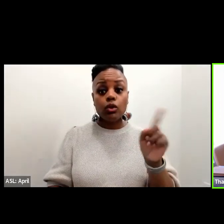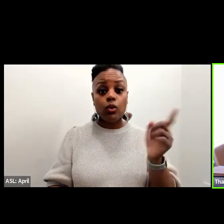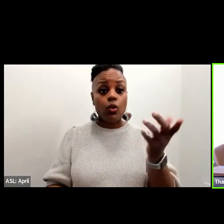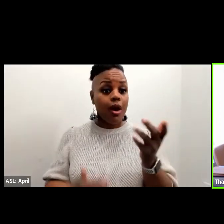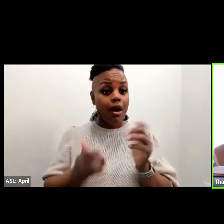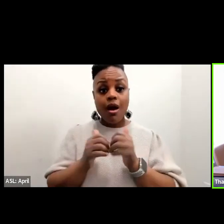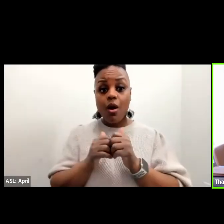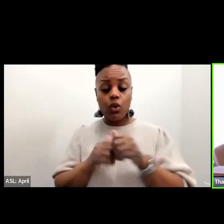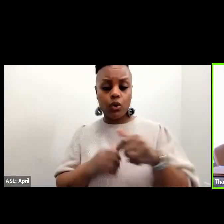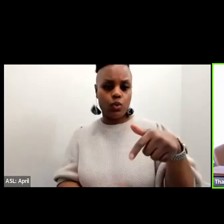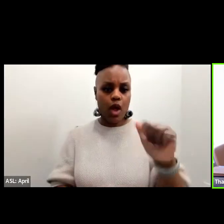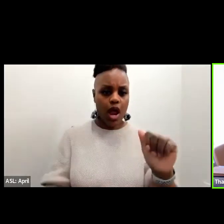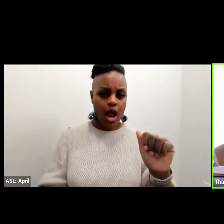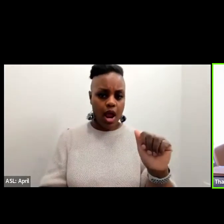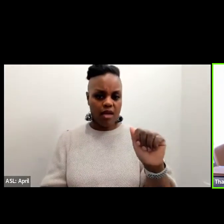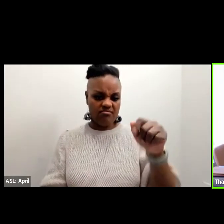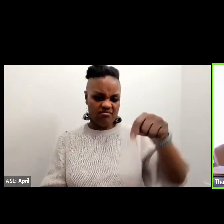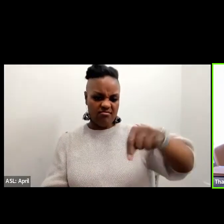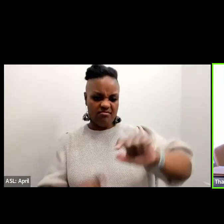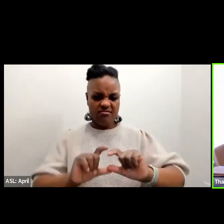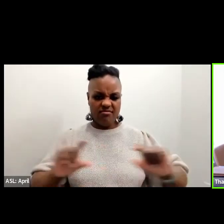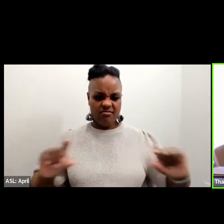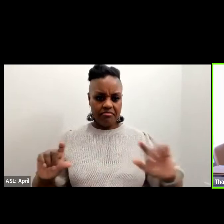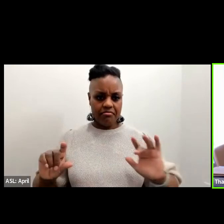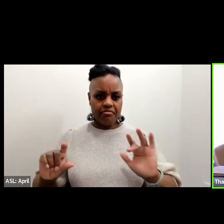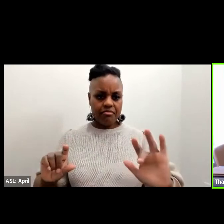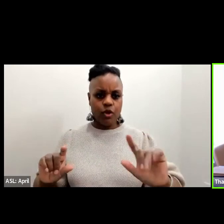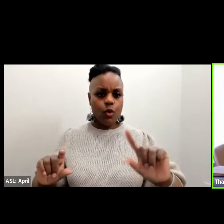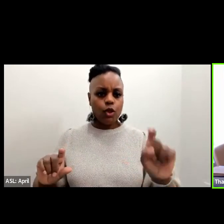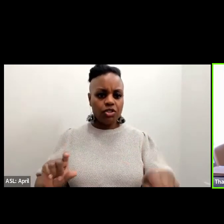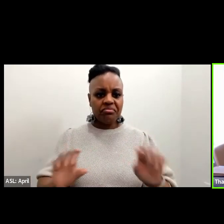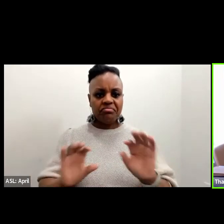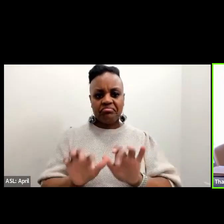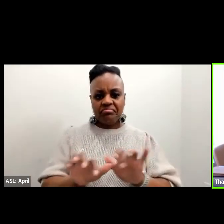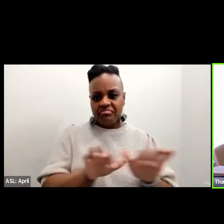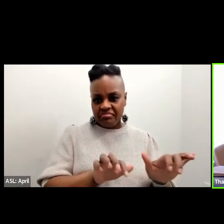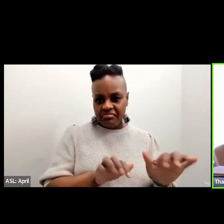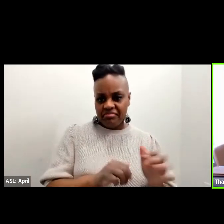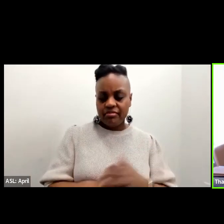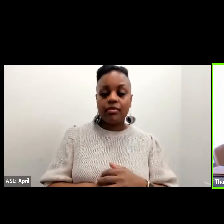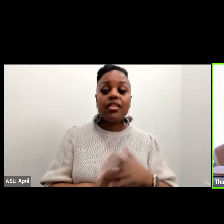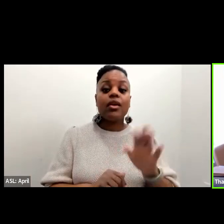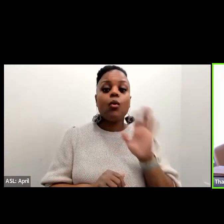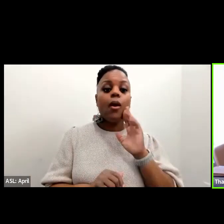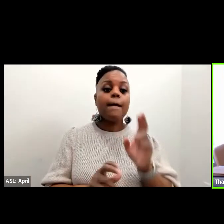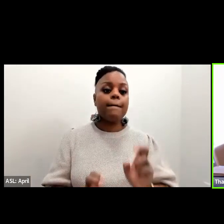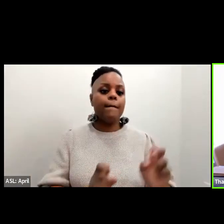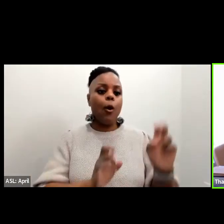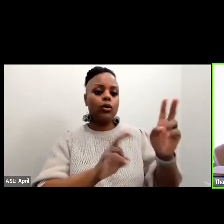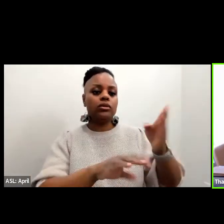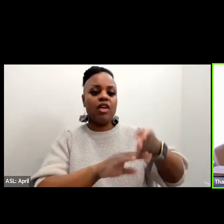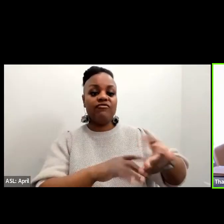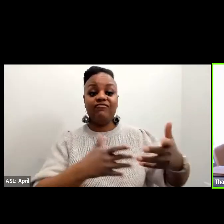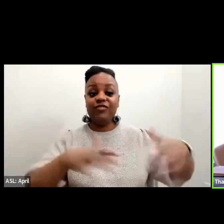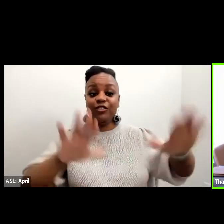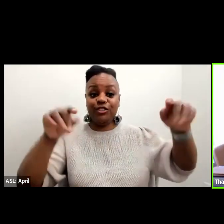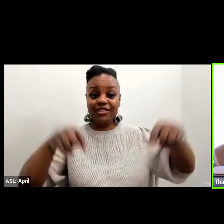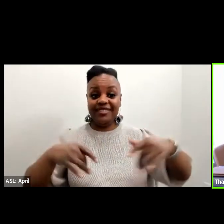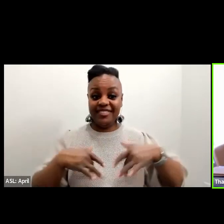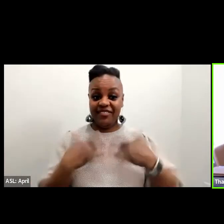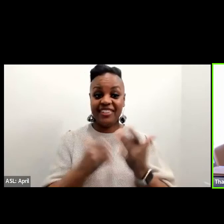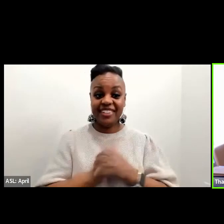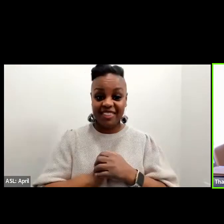fact. So let's start with you, Amr. What are the most